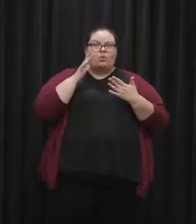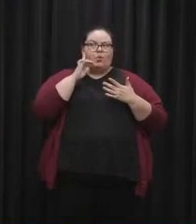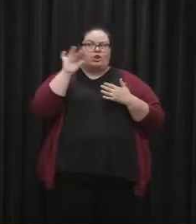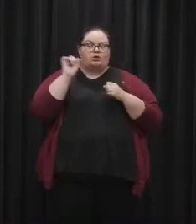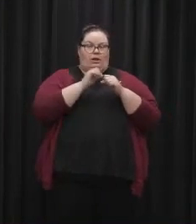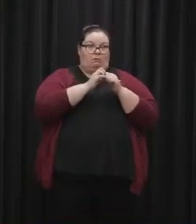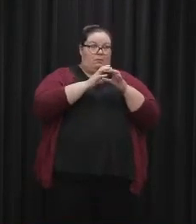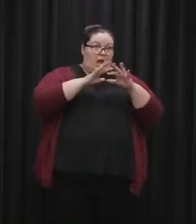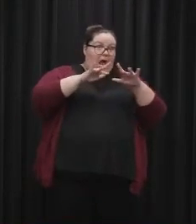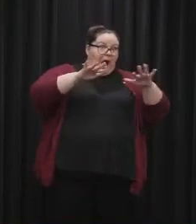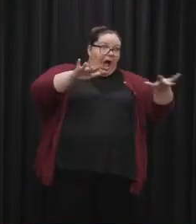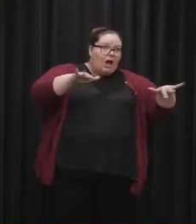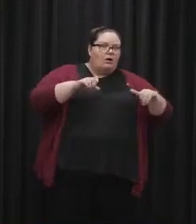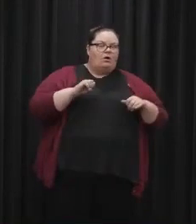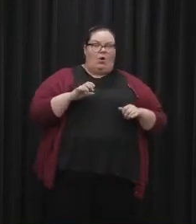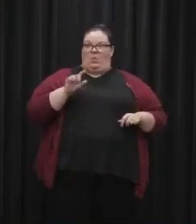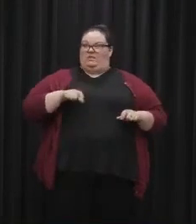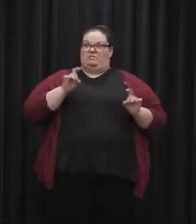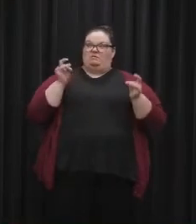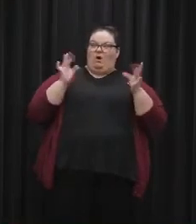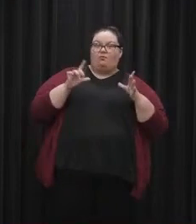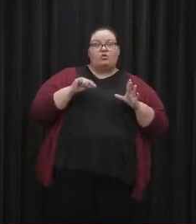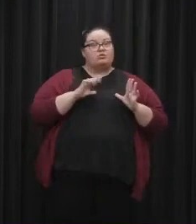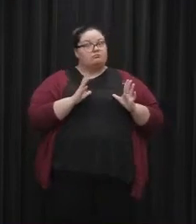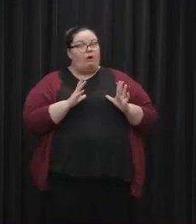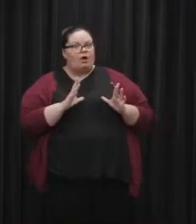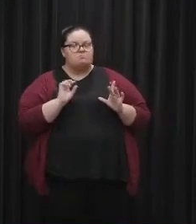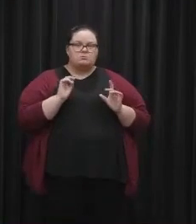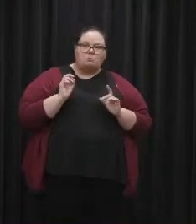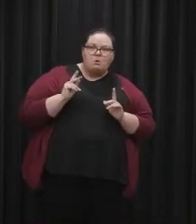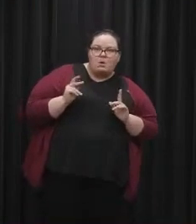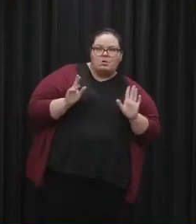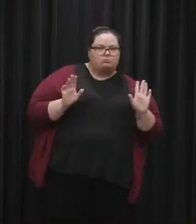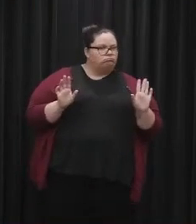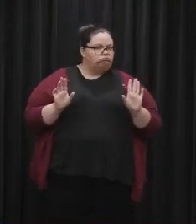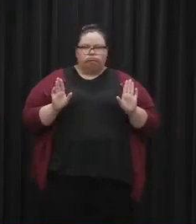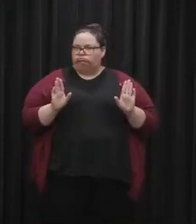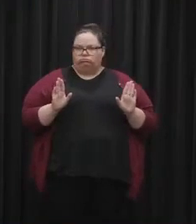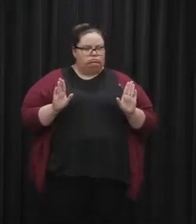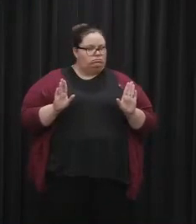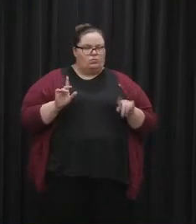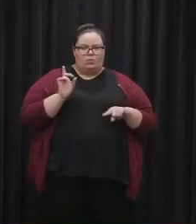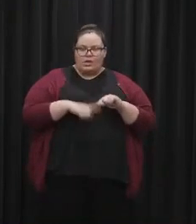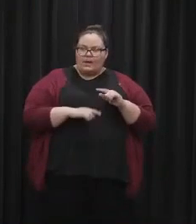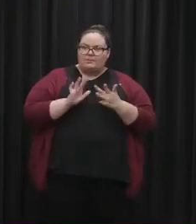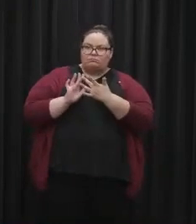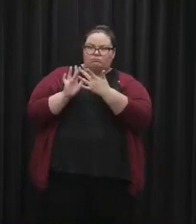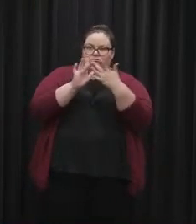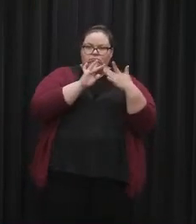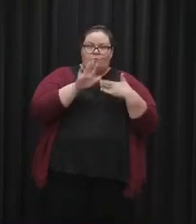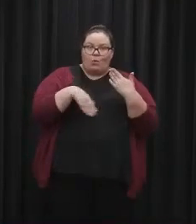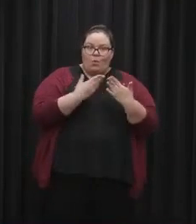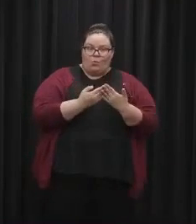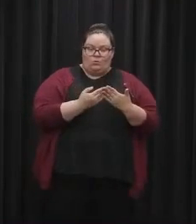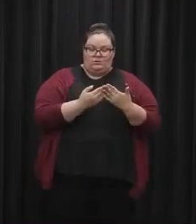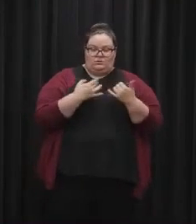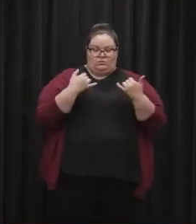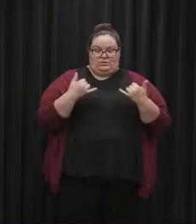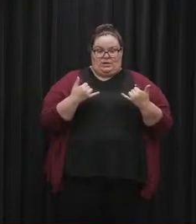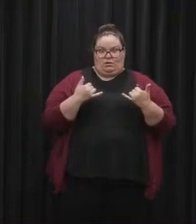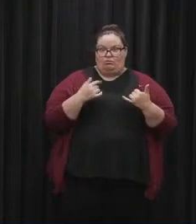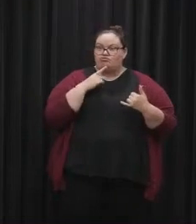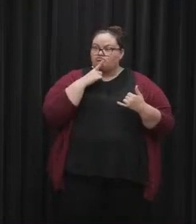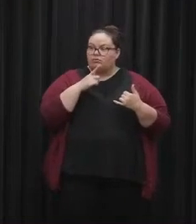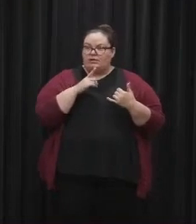extent. So we can't say, oh, this is bad, this is good, this is medium in terms of our risk level and what our concerns are. So I've